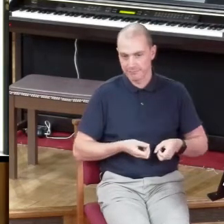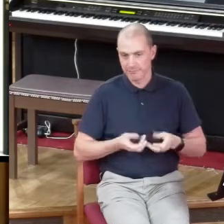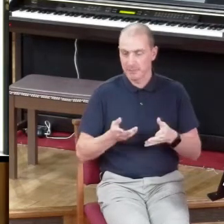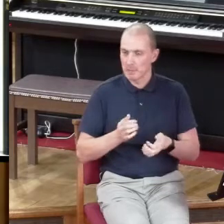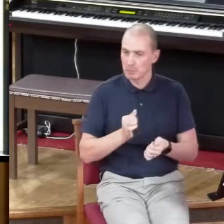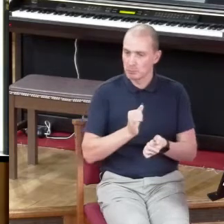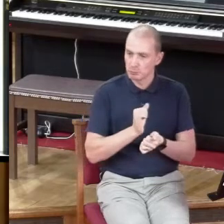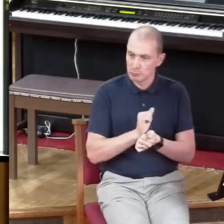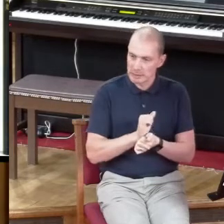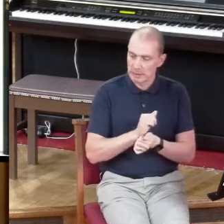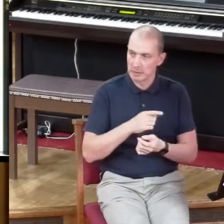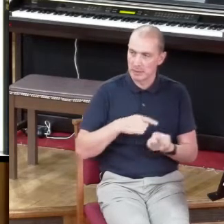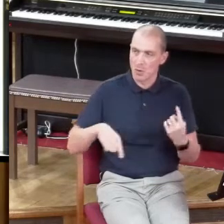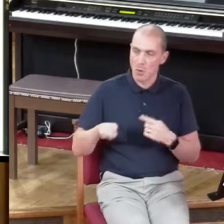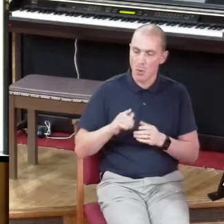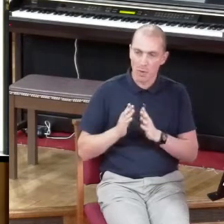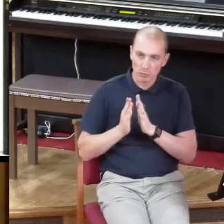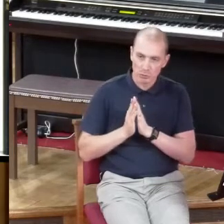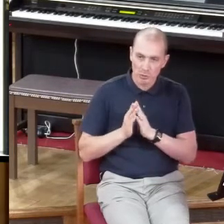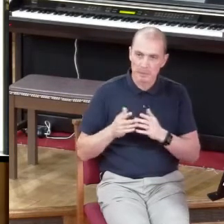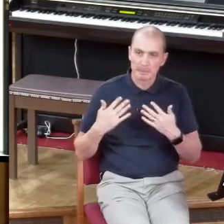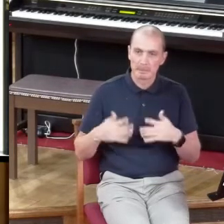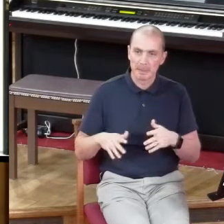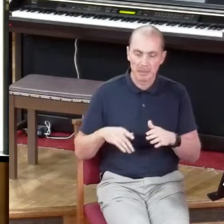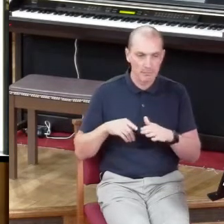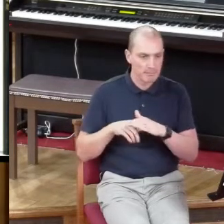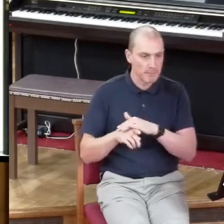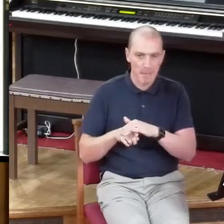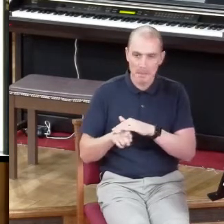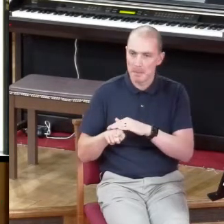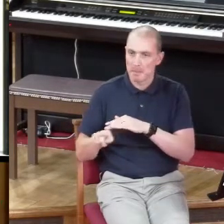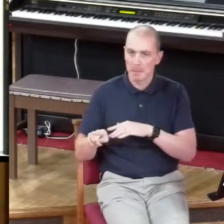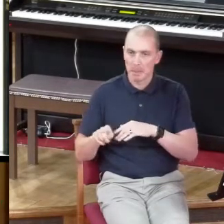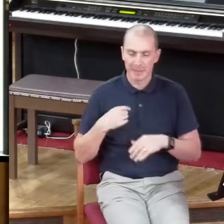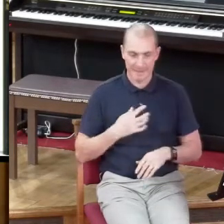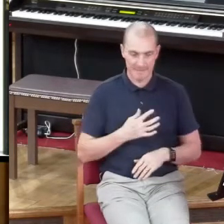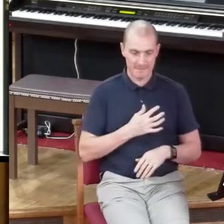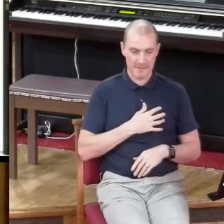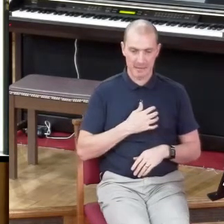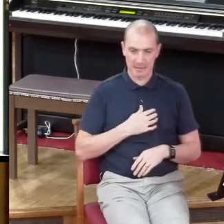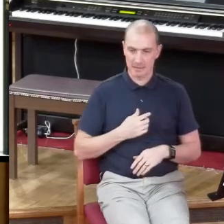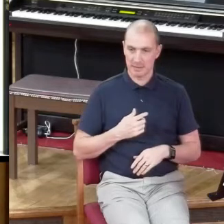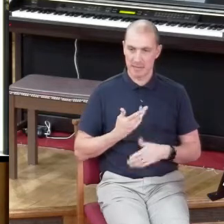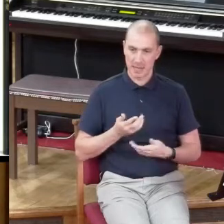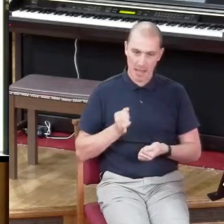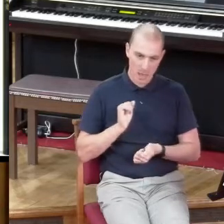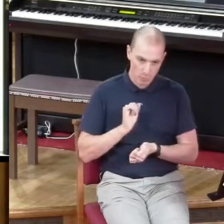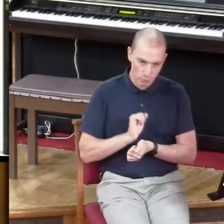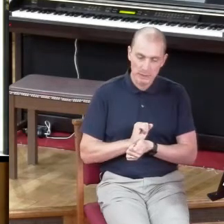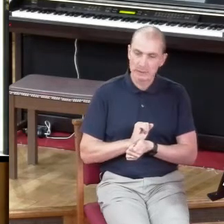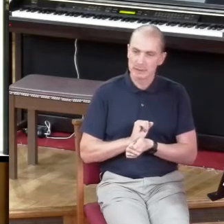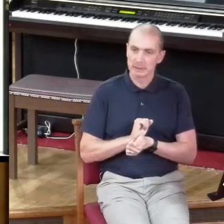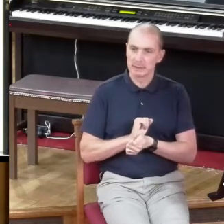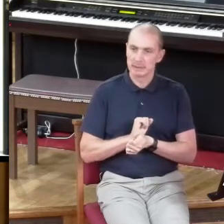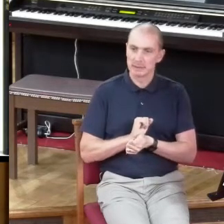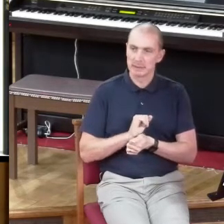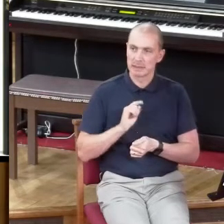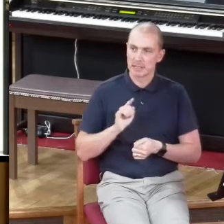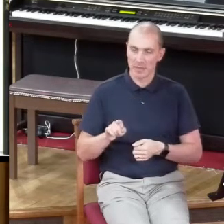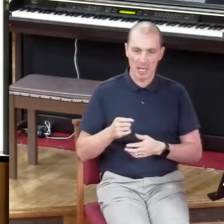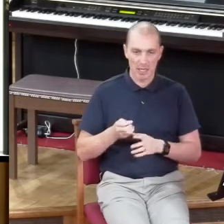fled, and they'd given up through fear of imprisonment and more. Or they were ashamed to be associated with